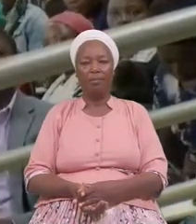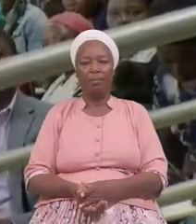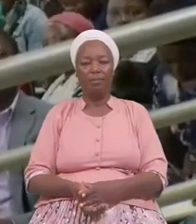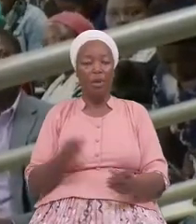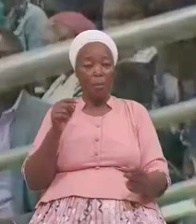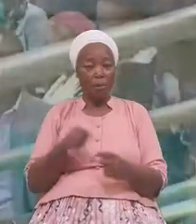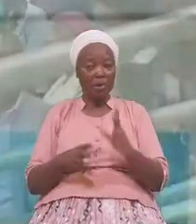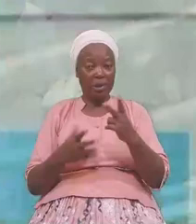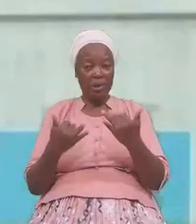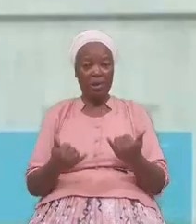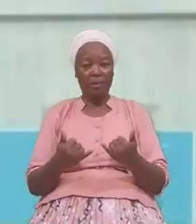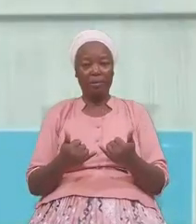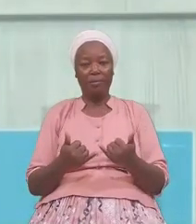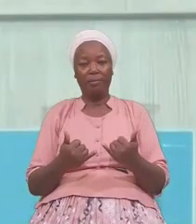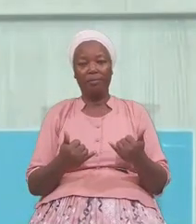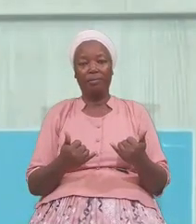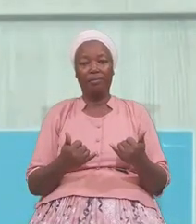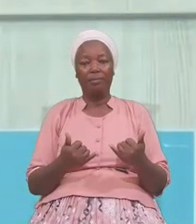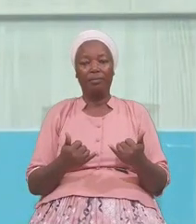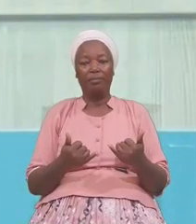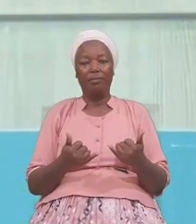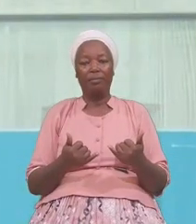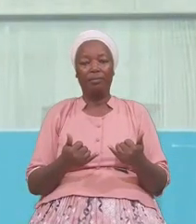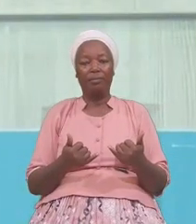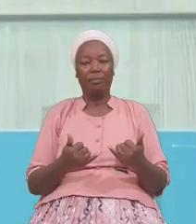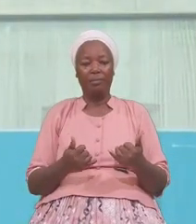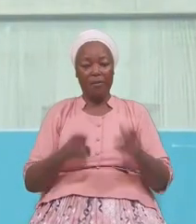Point number three now, prompt